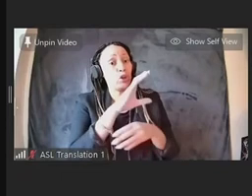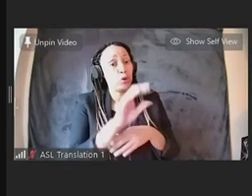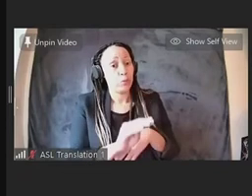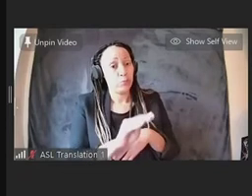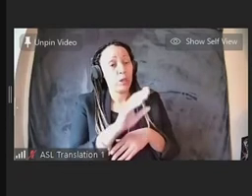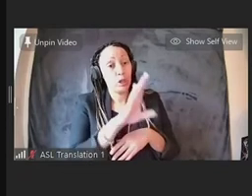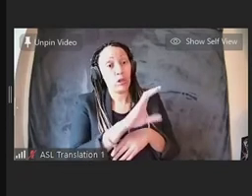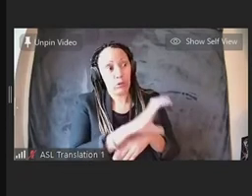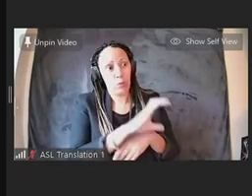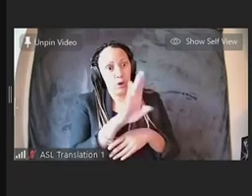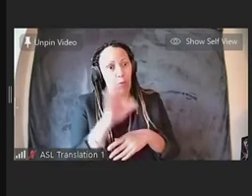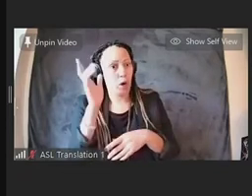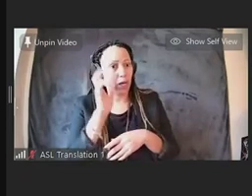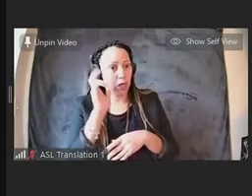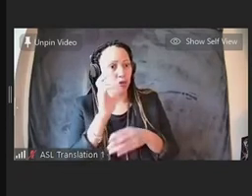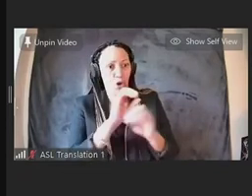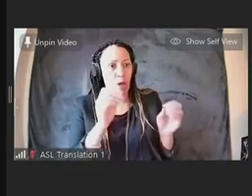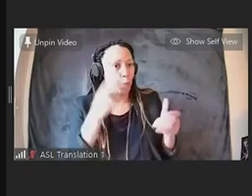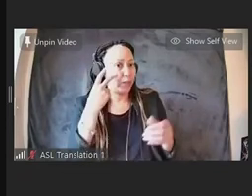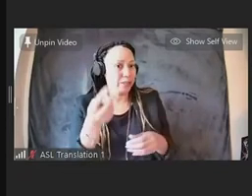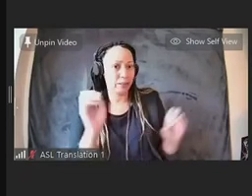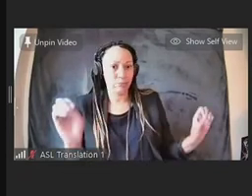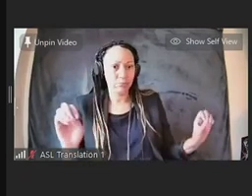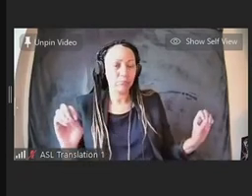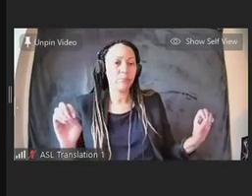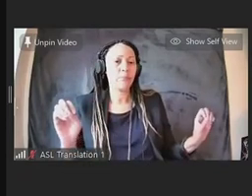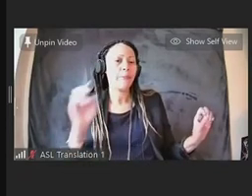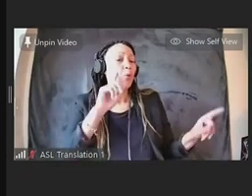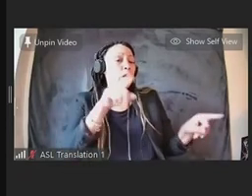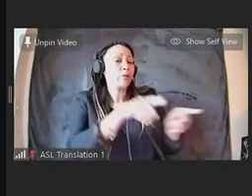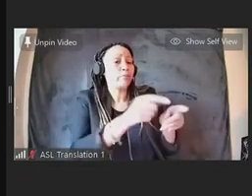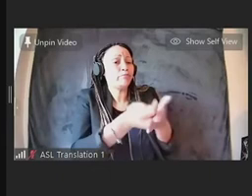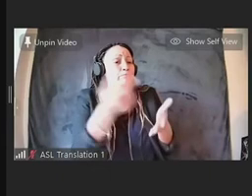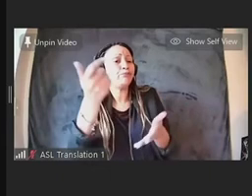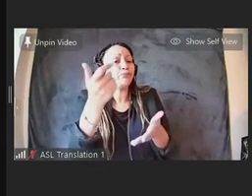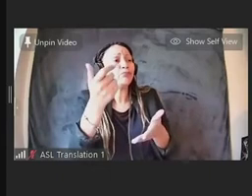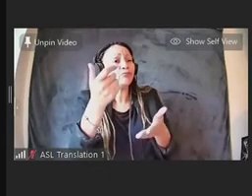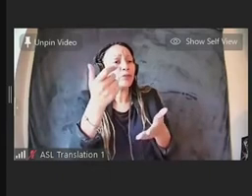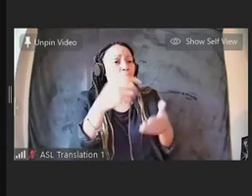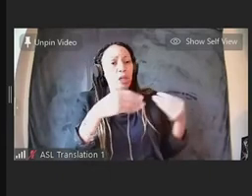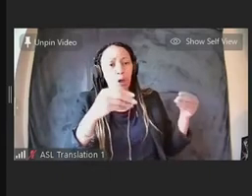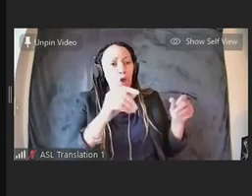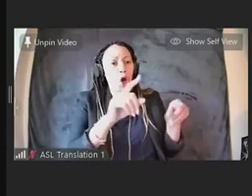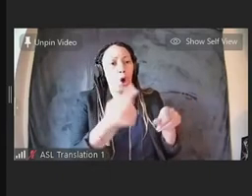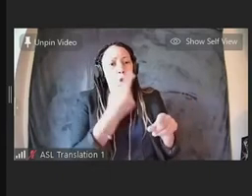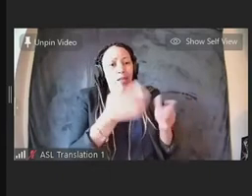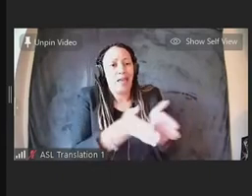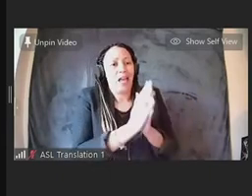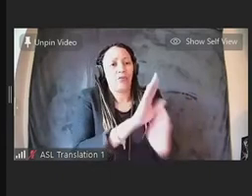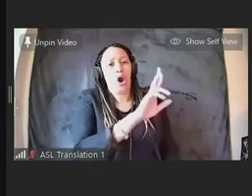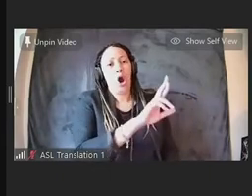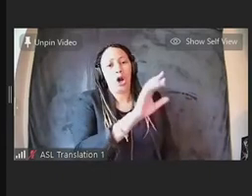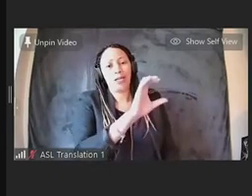very clear that nobody wants to see any commercial there. So we agreed to actually eliminate the commercial entirely and just ask for an R6B.